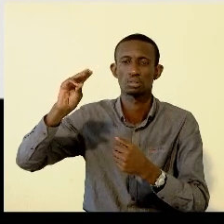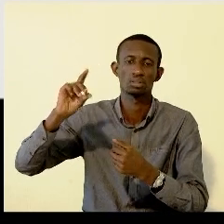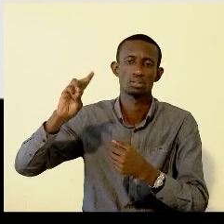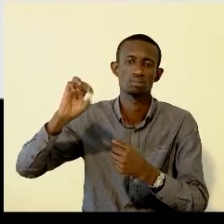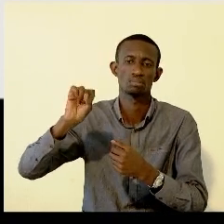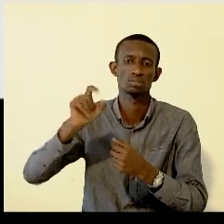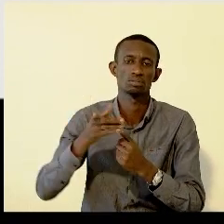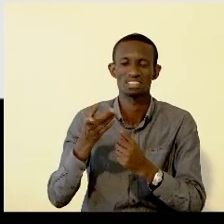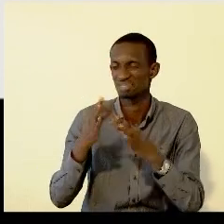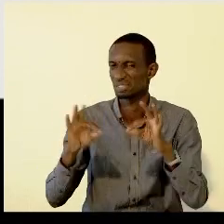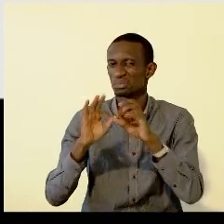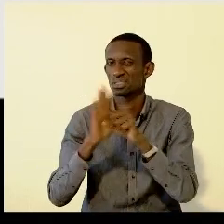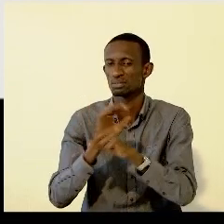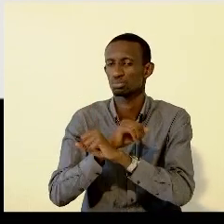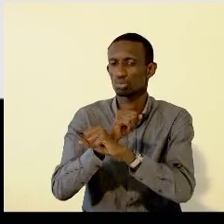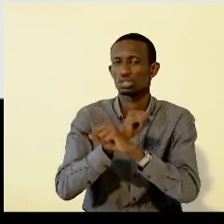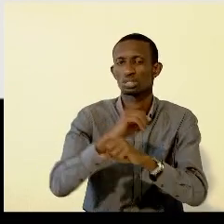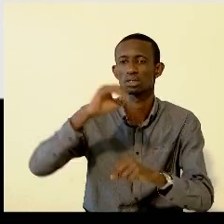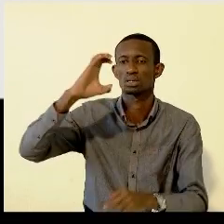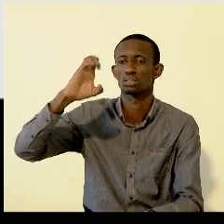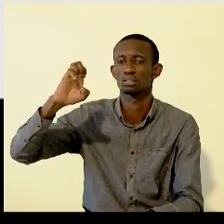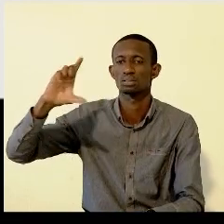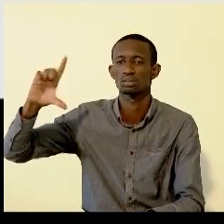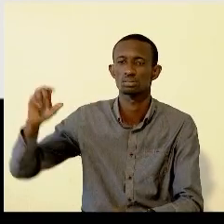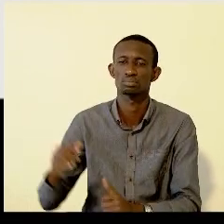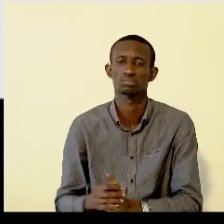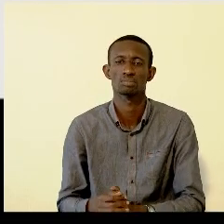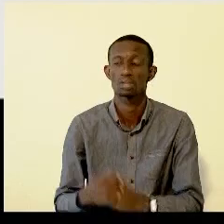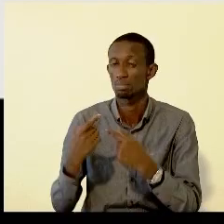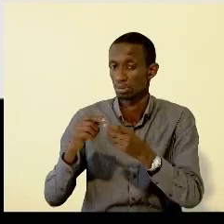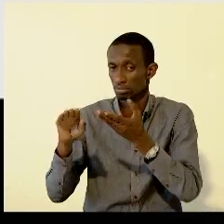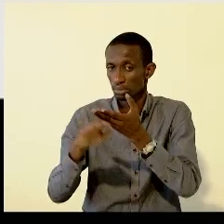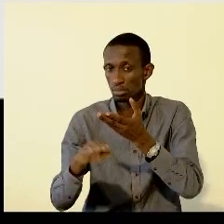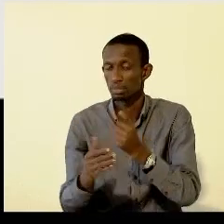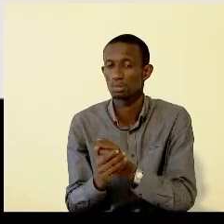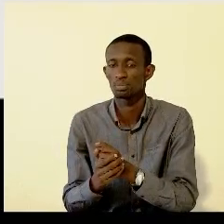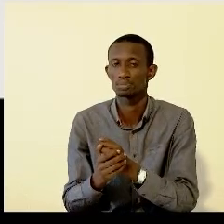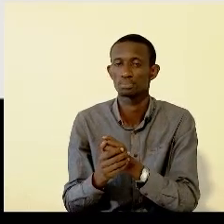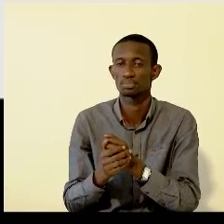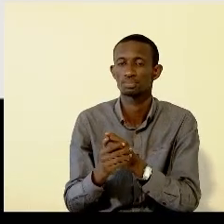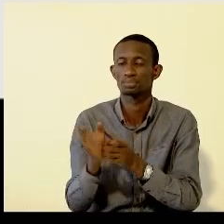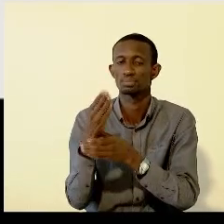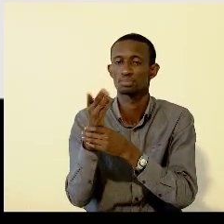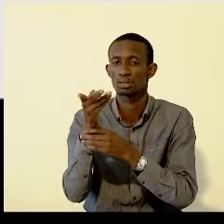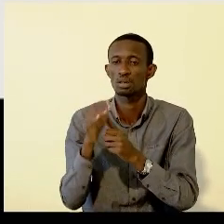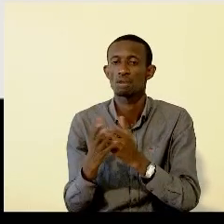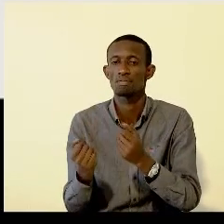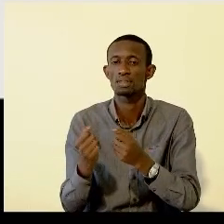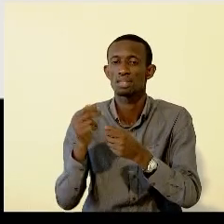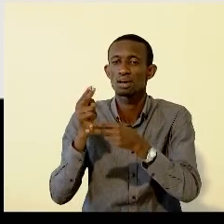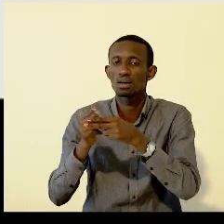is also important in protecting these cells, but at the lower part of the leaf, that's where we have a lot of